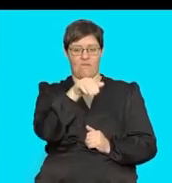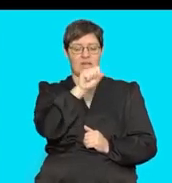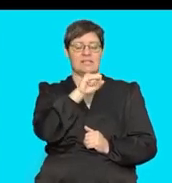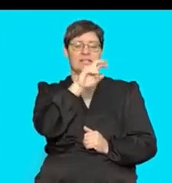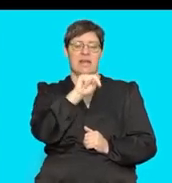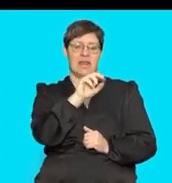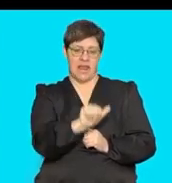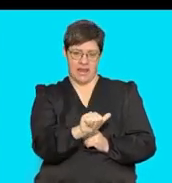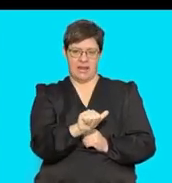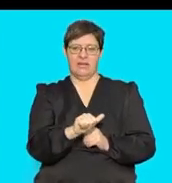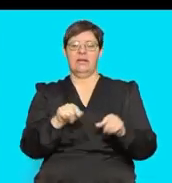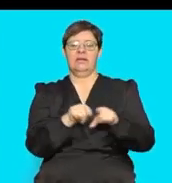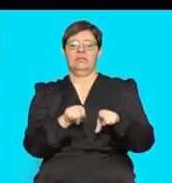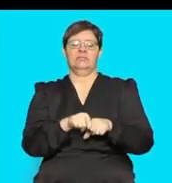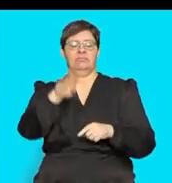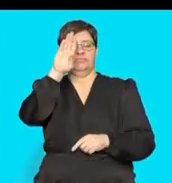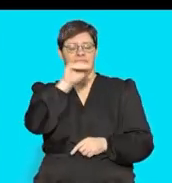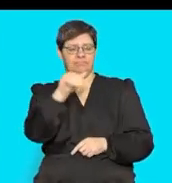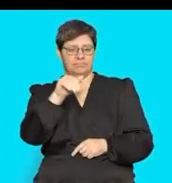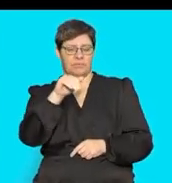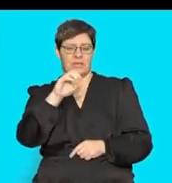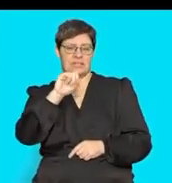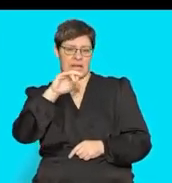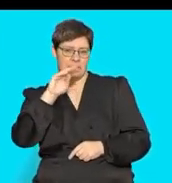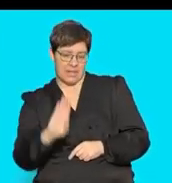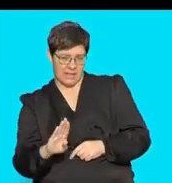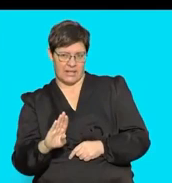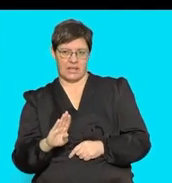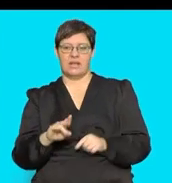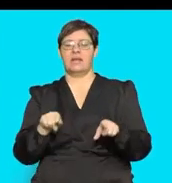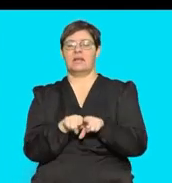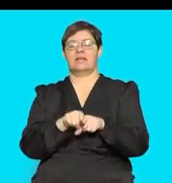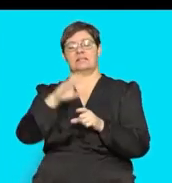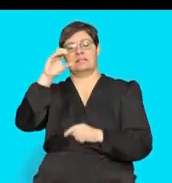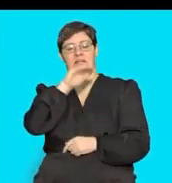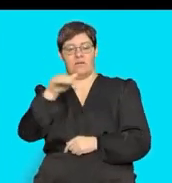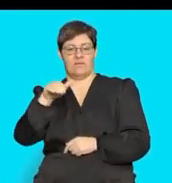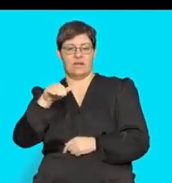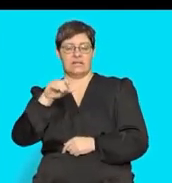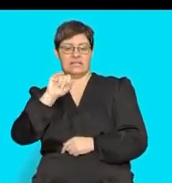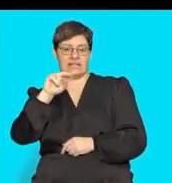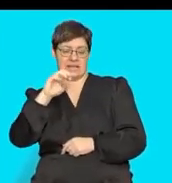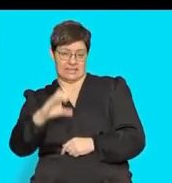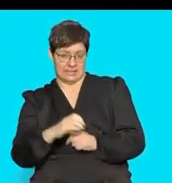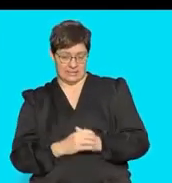was A over sine A, B over sine B equals to C over sine